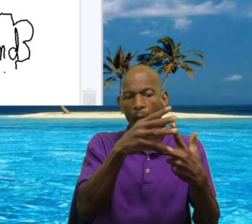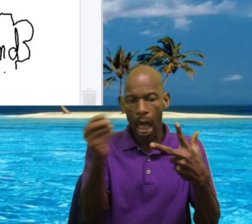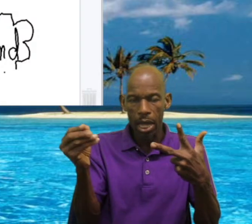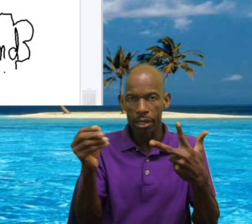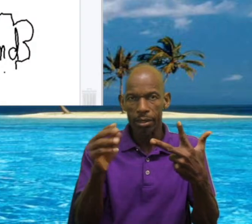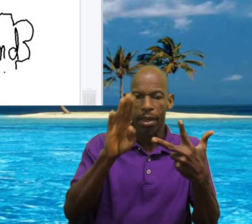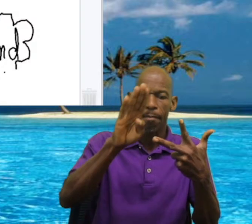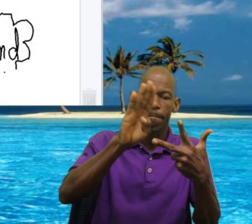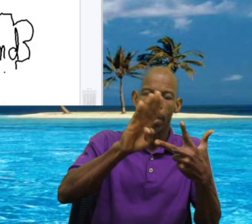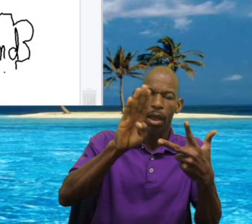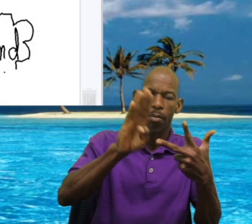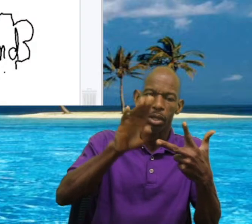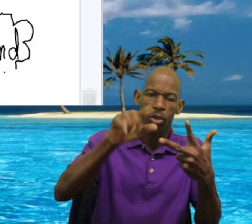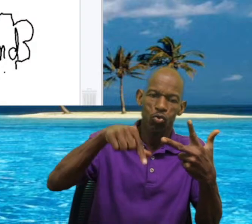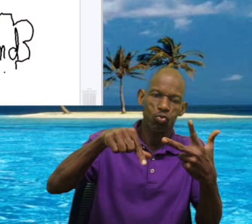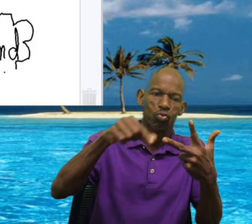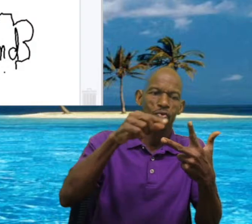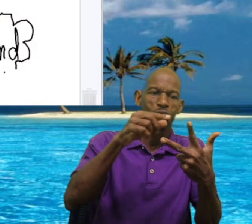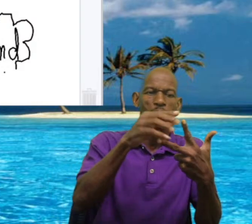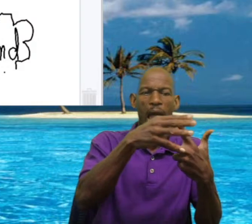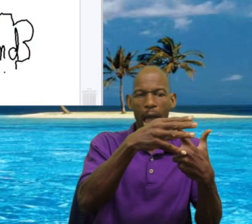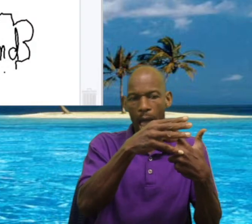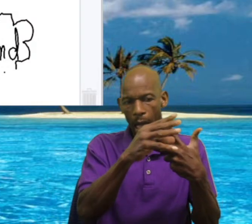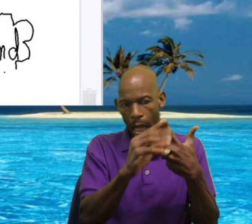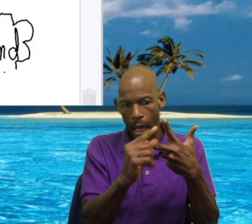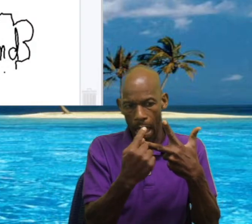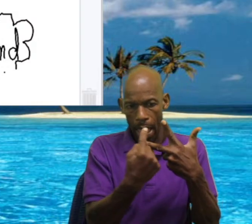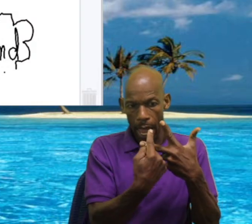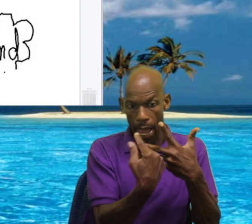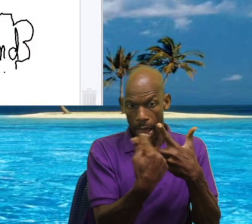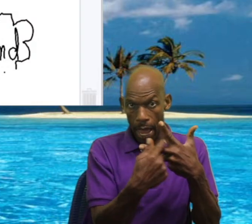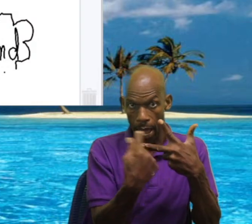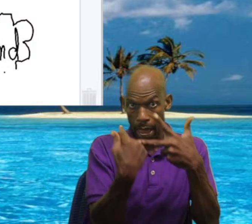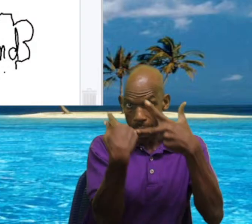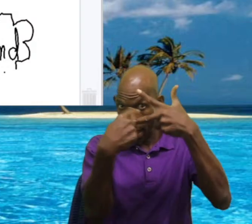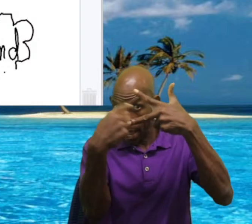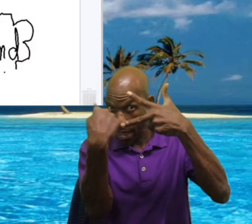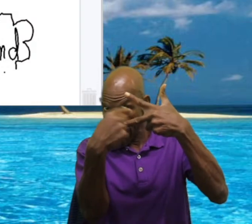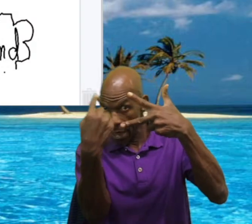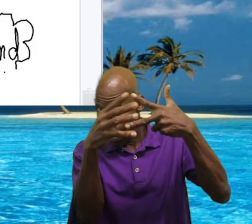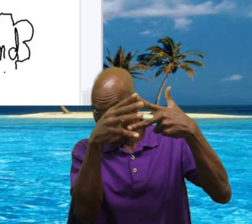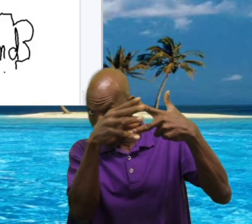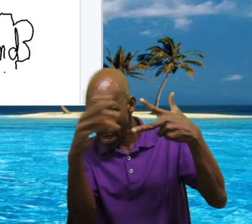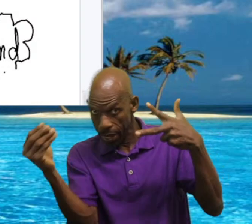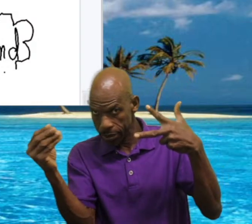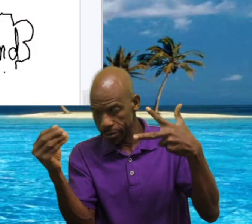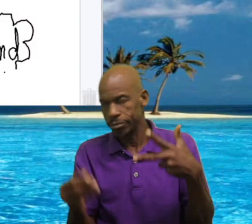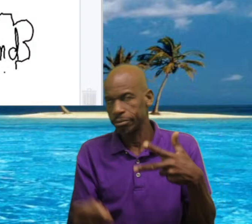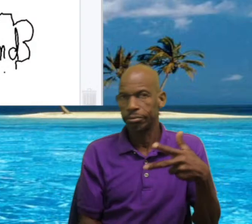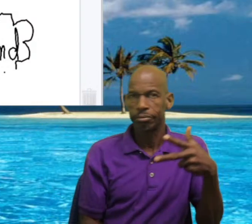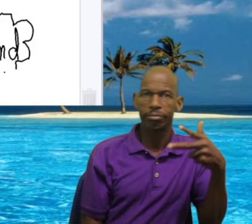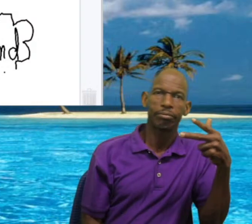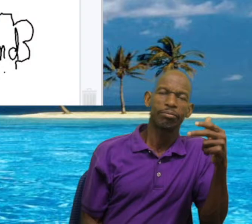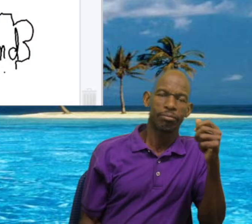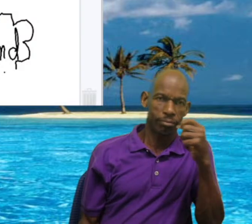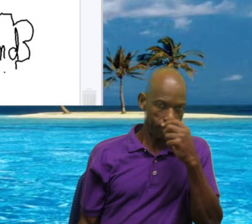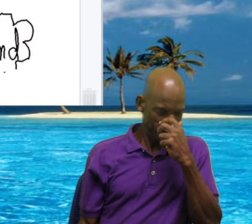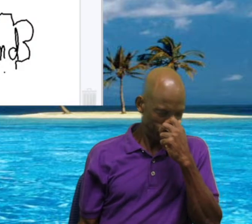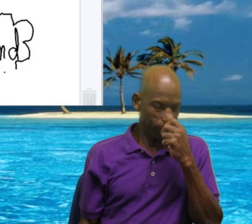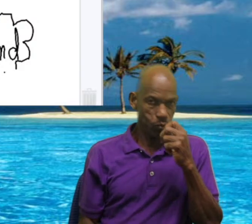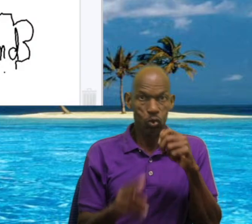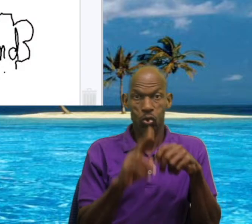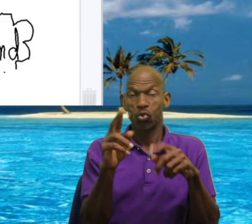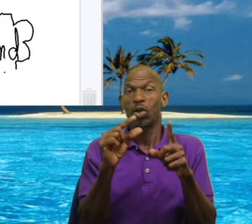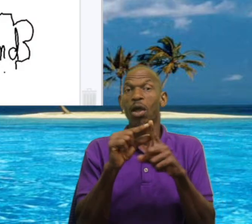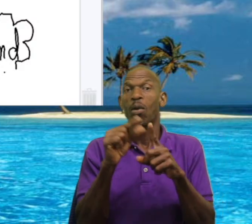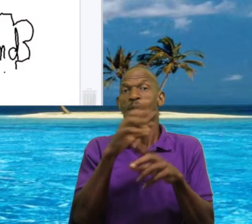the word "and." So we use the words in sign language and we use it in English. But when